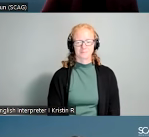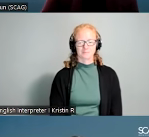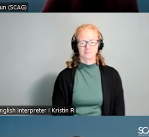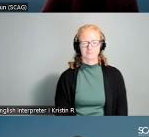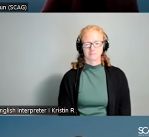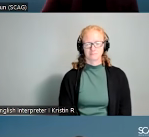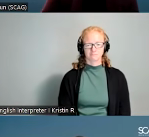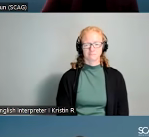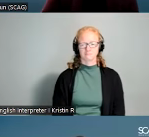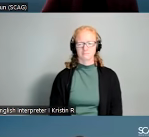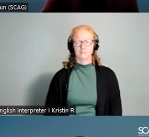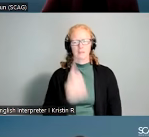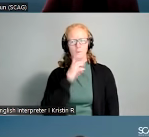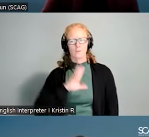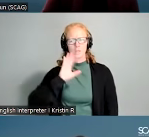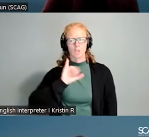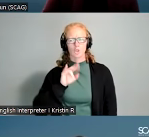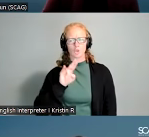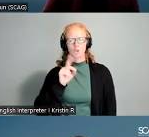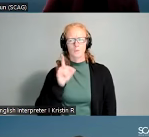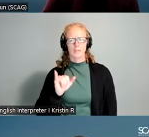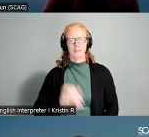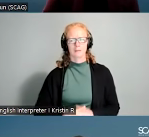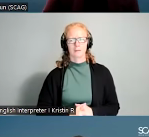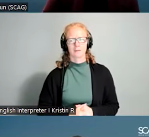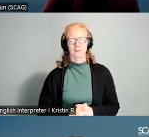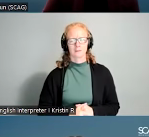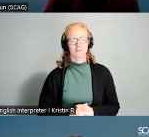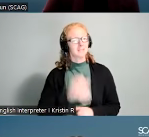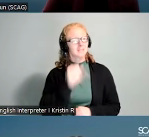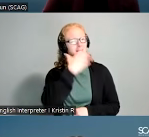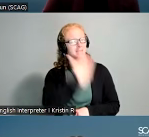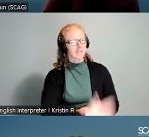Oh, it looks like we have a raised hand. Judy, do you check? Yes, thank you.